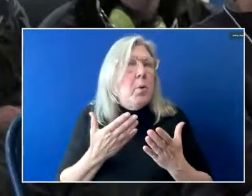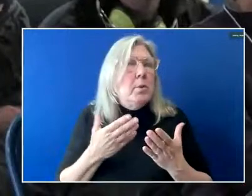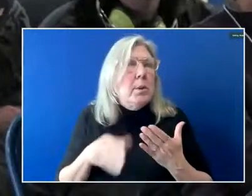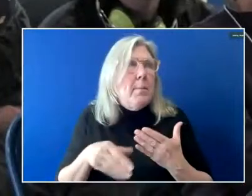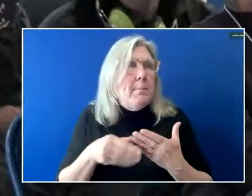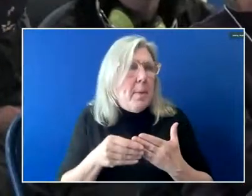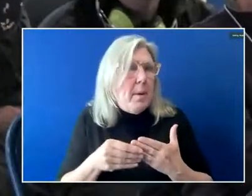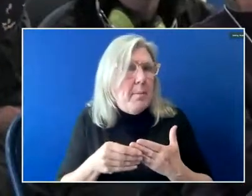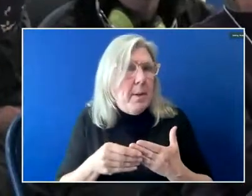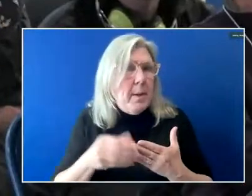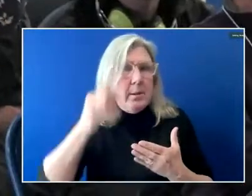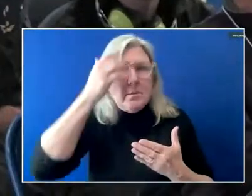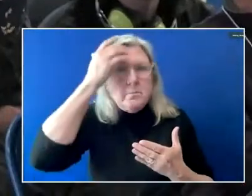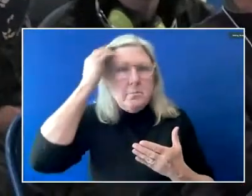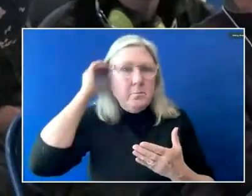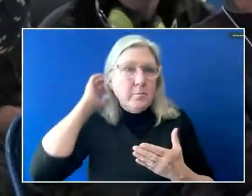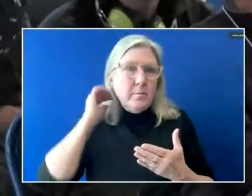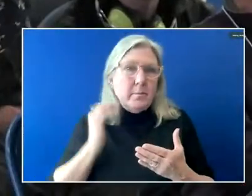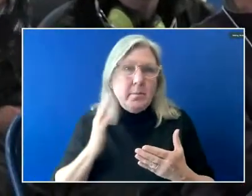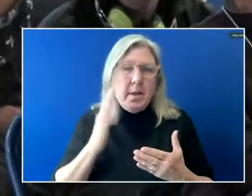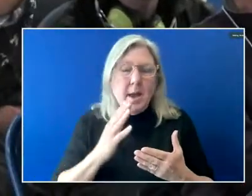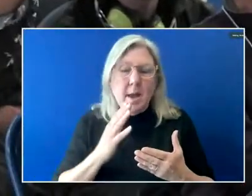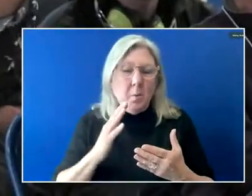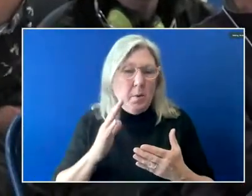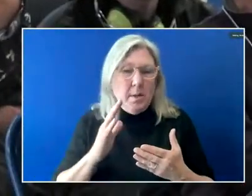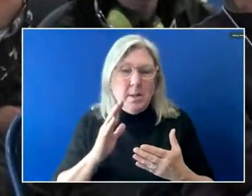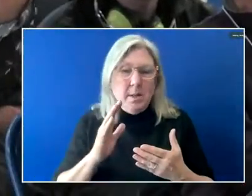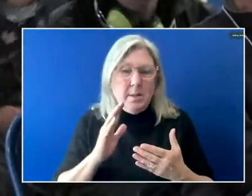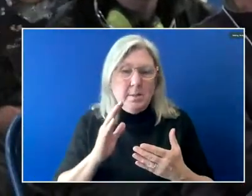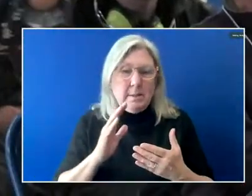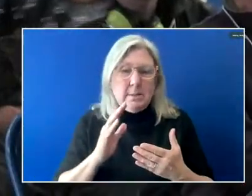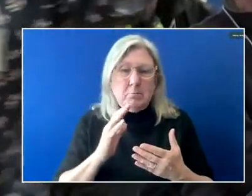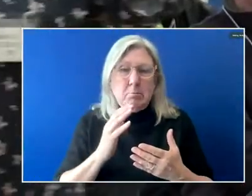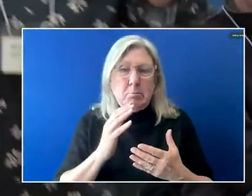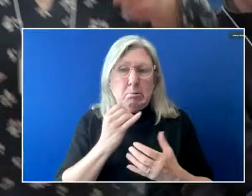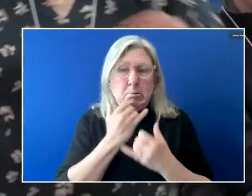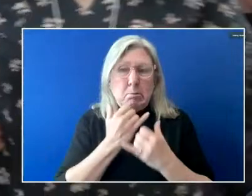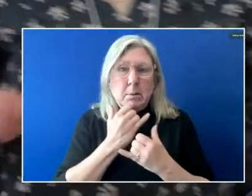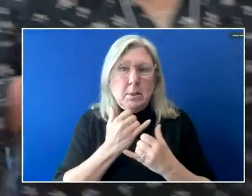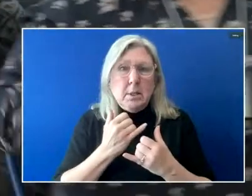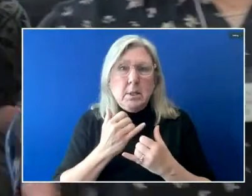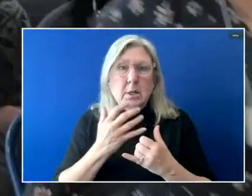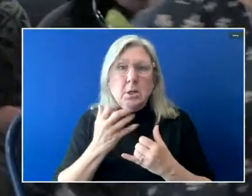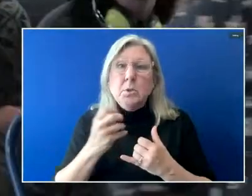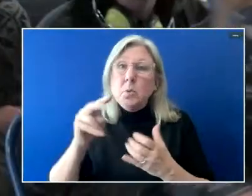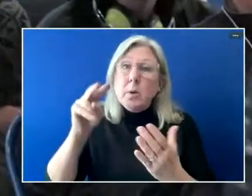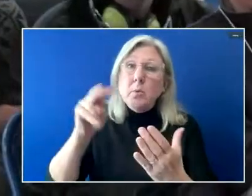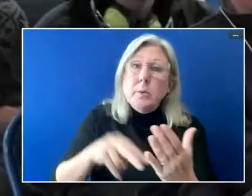gonna botch it because I'm working on hear you want to look at the paper when you're amending yes